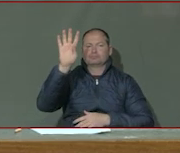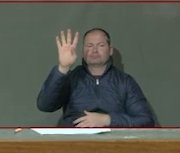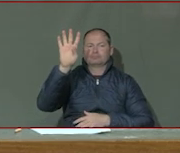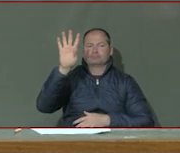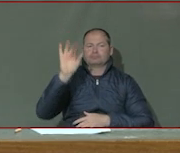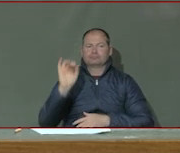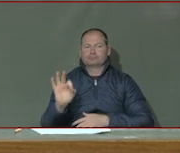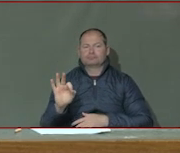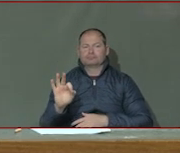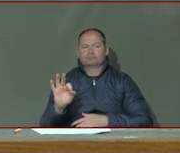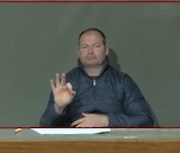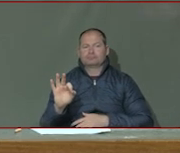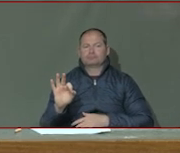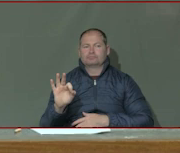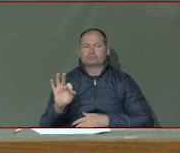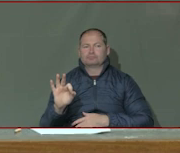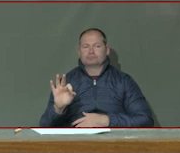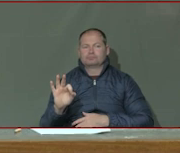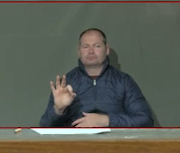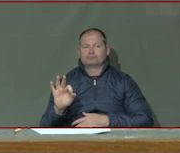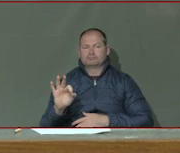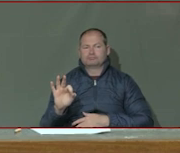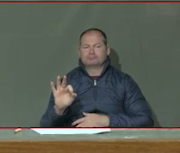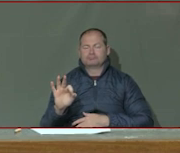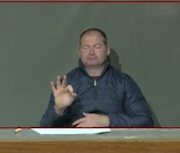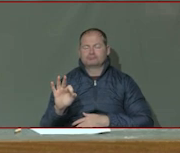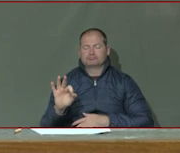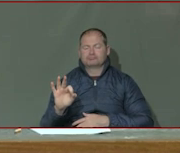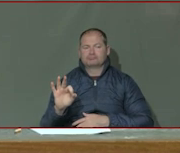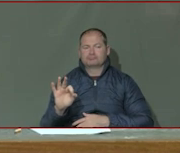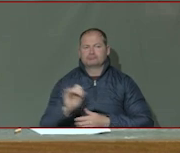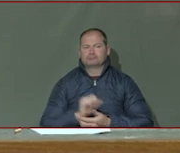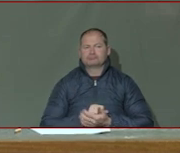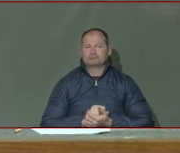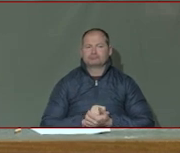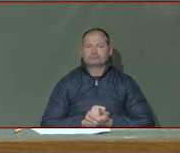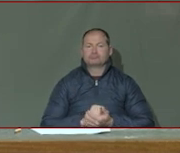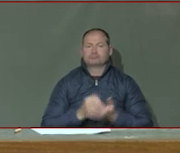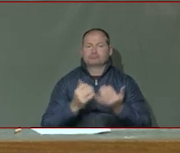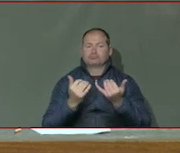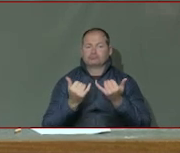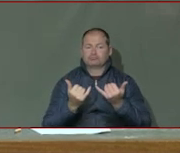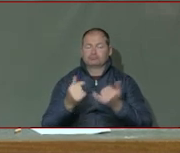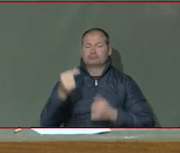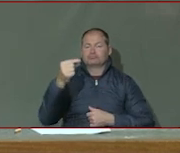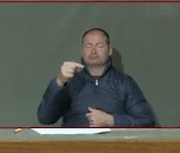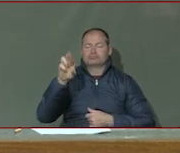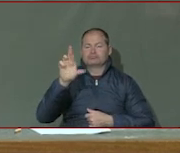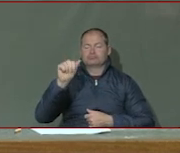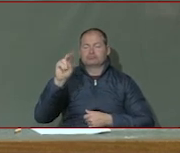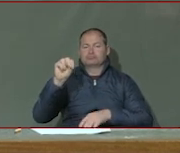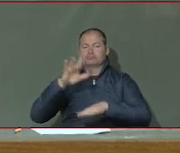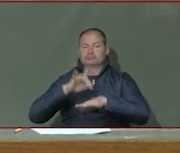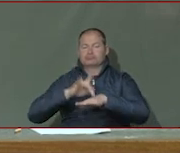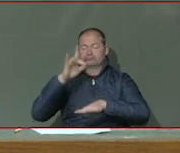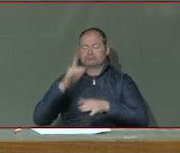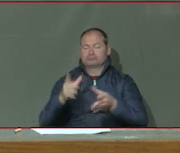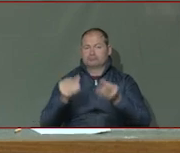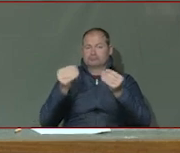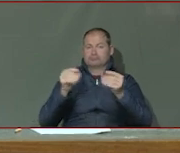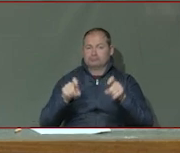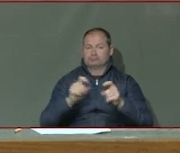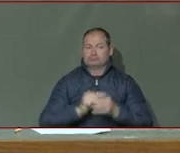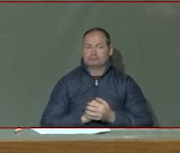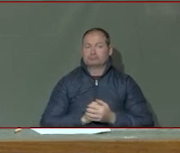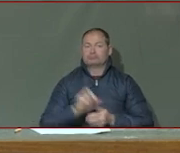3, the gradient of the radius. Now we've got to find the gradient of the tangent, but the radius